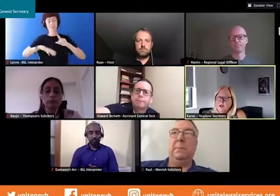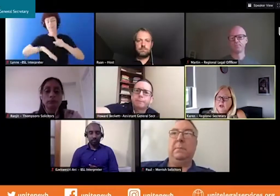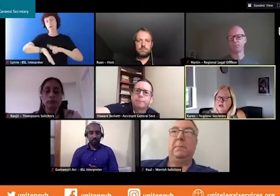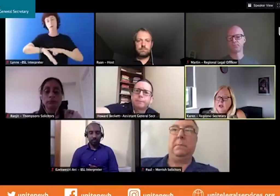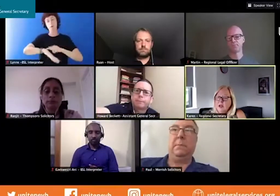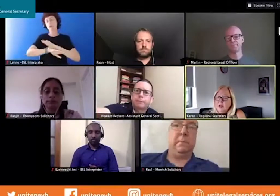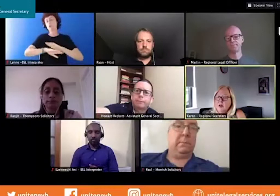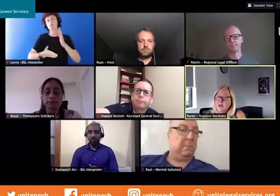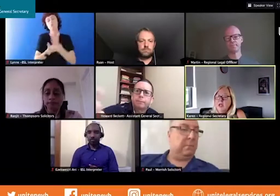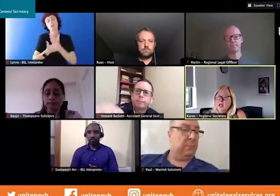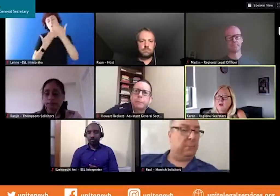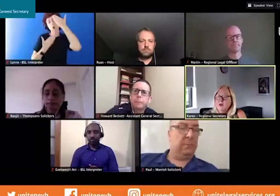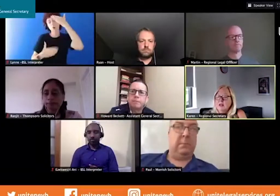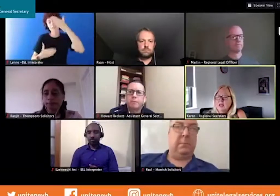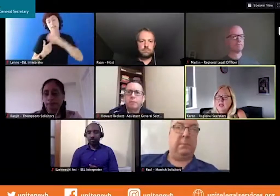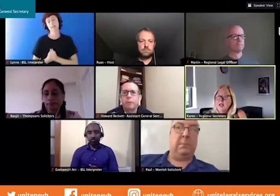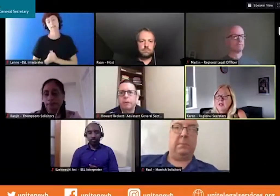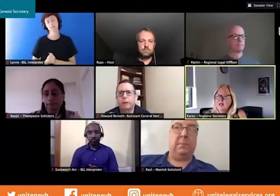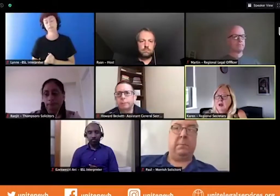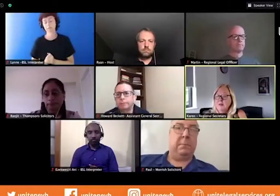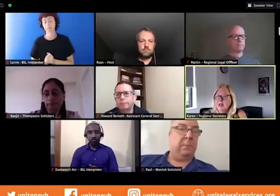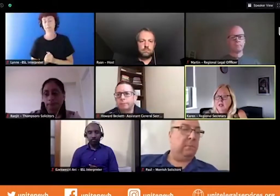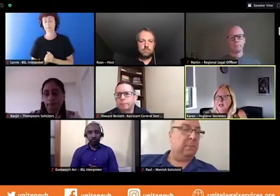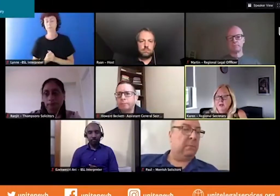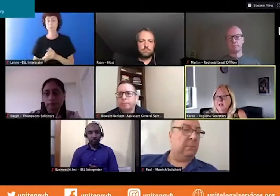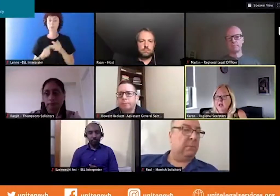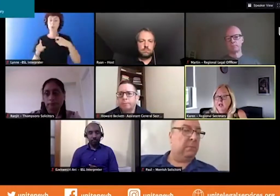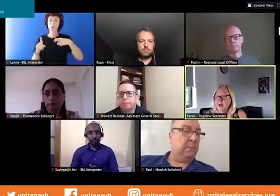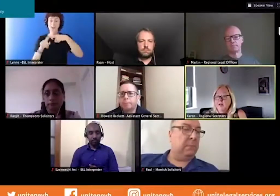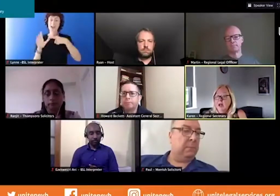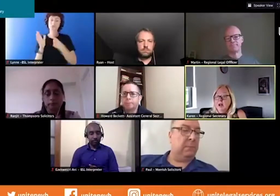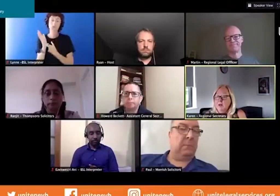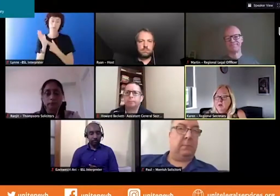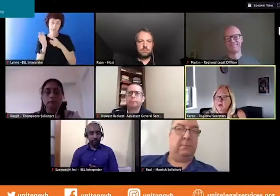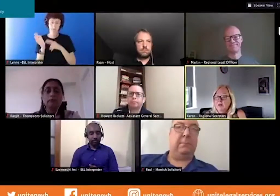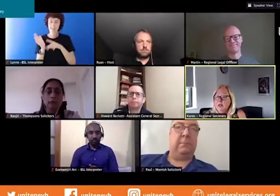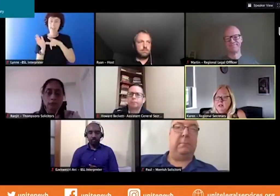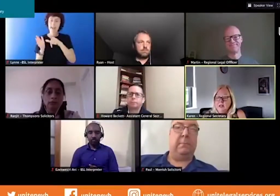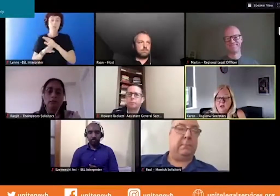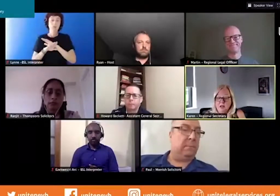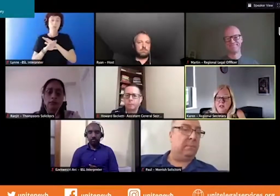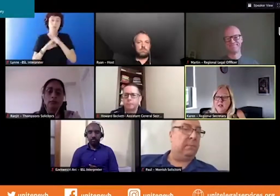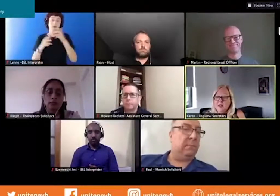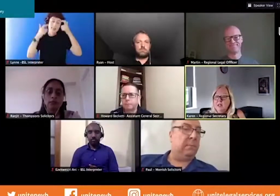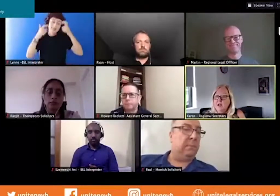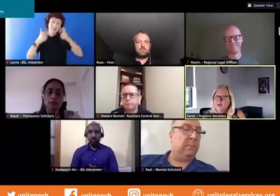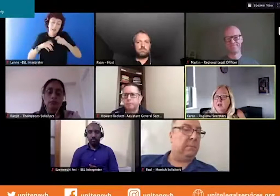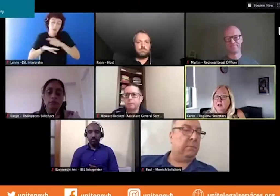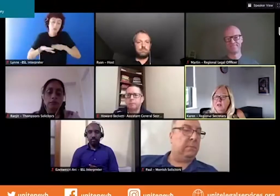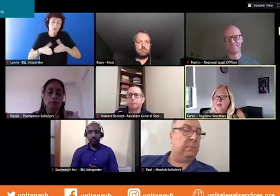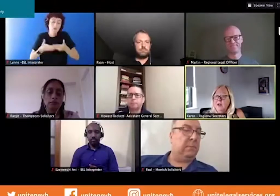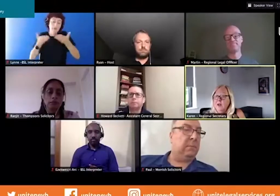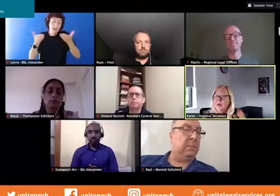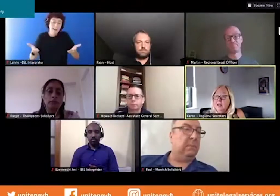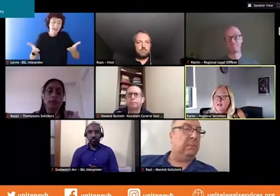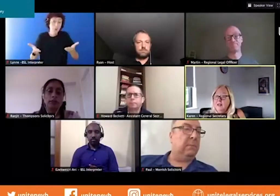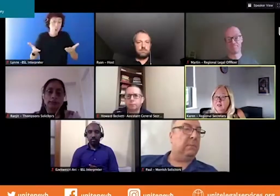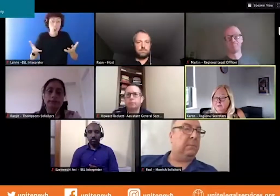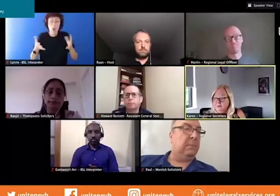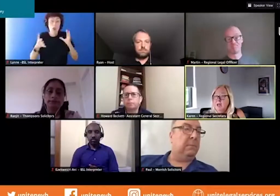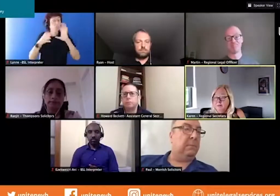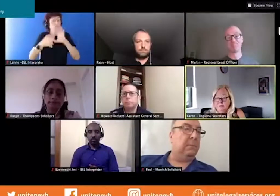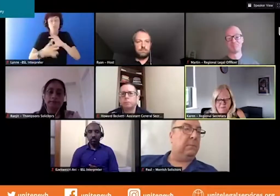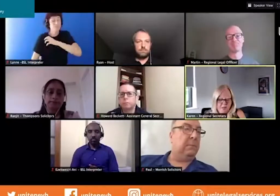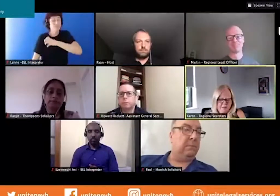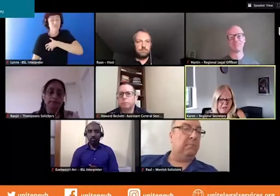very much for that, Howard. So what we're saying is it might be legal, but it's certainly not fair, and we will fight it. So get yourself in a union if you're not already in.